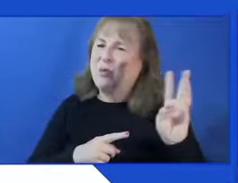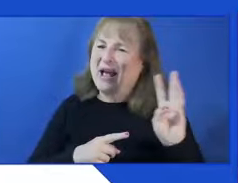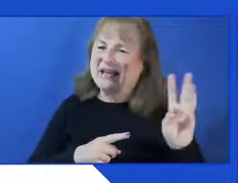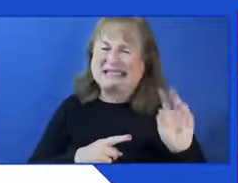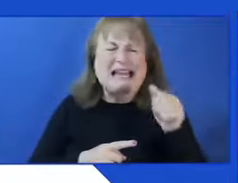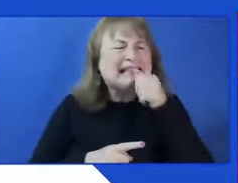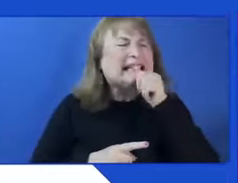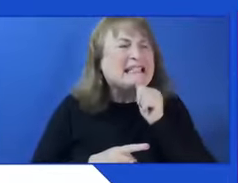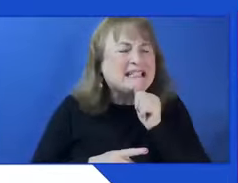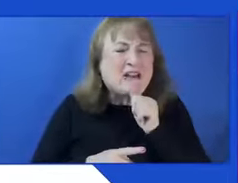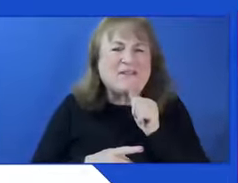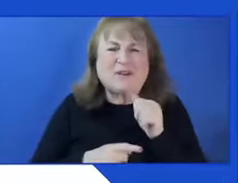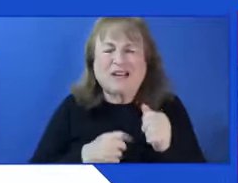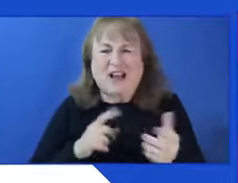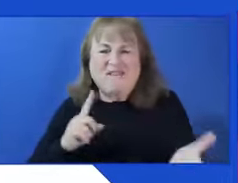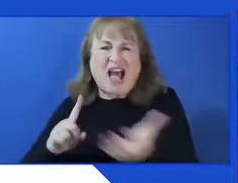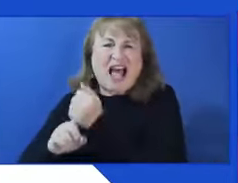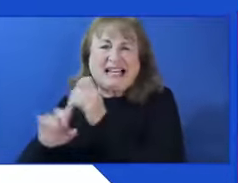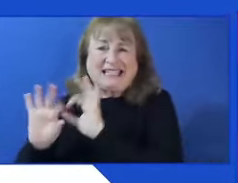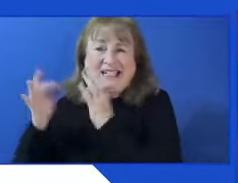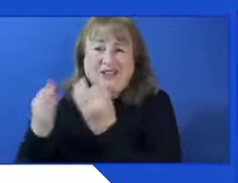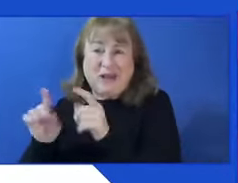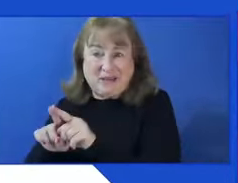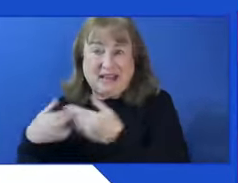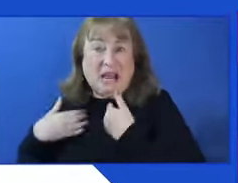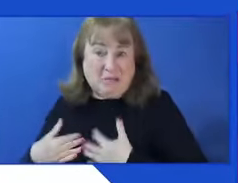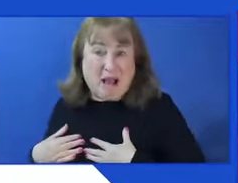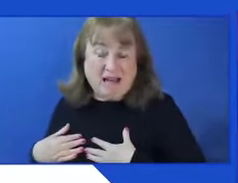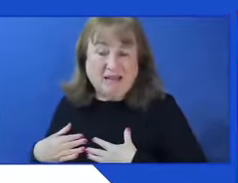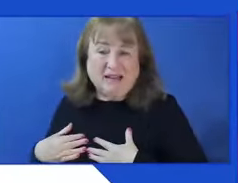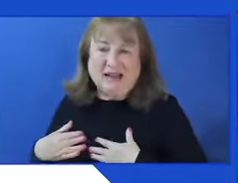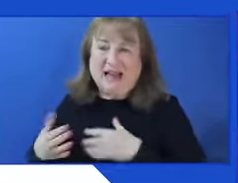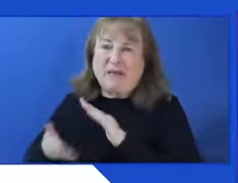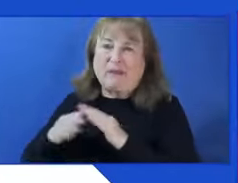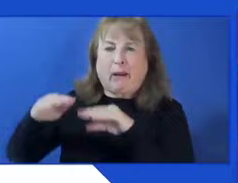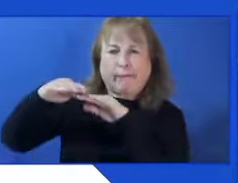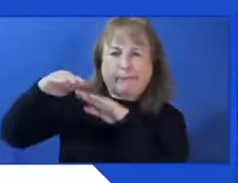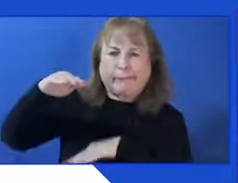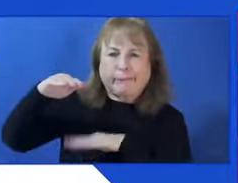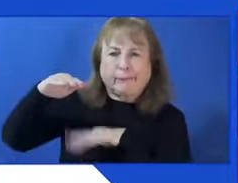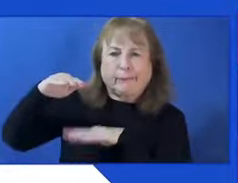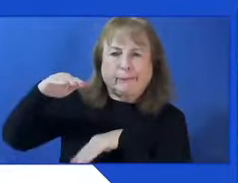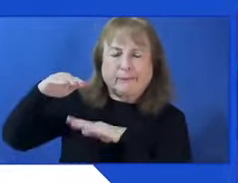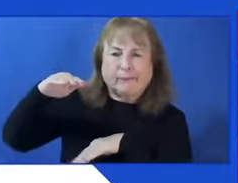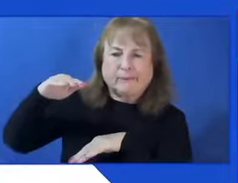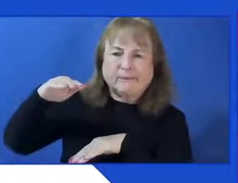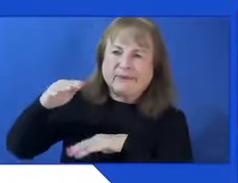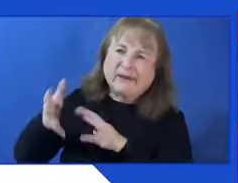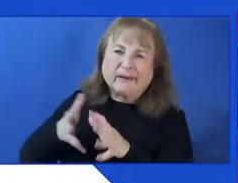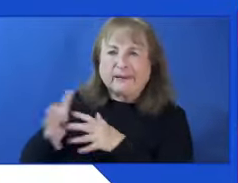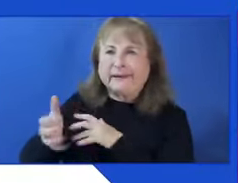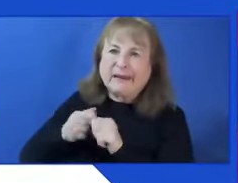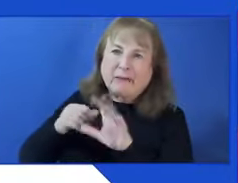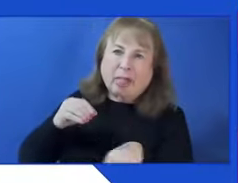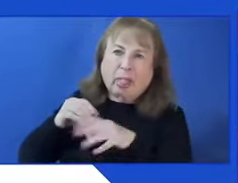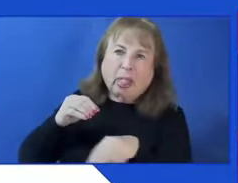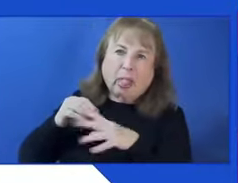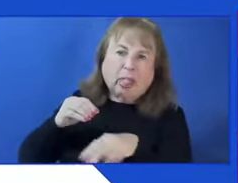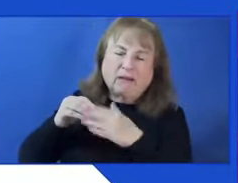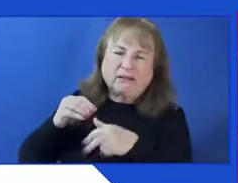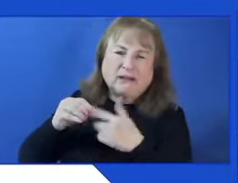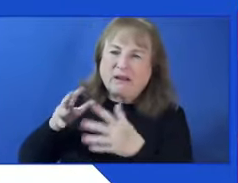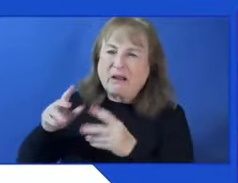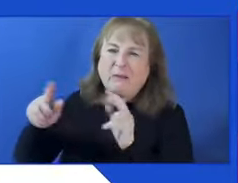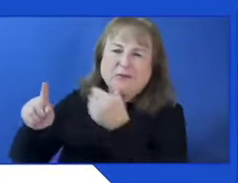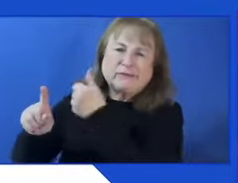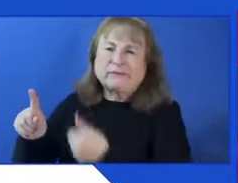suffering of hostage families like mine has become a footnote, collateral damage in service of some perceived